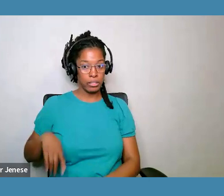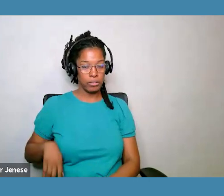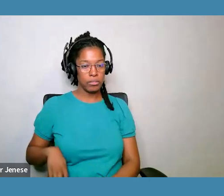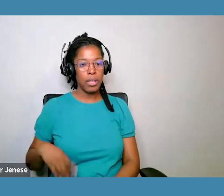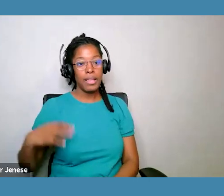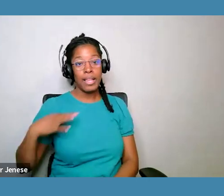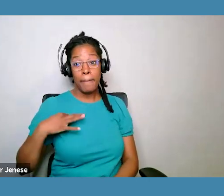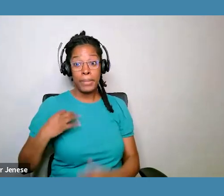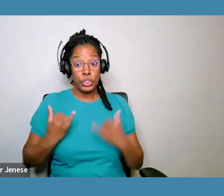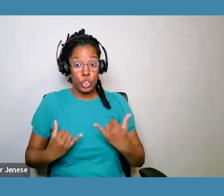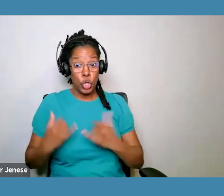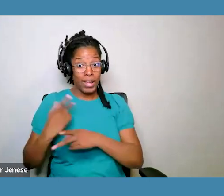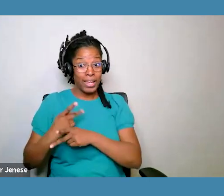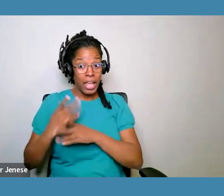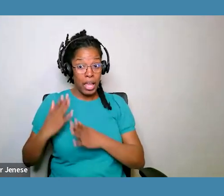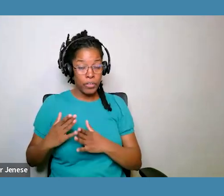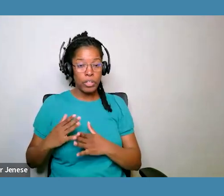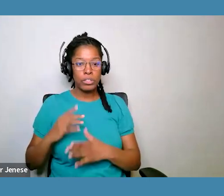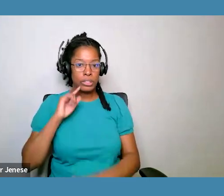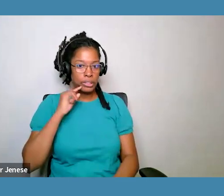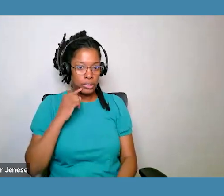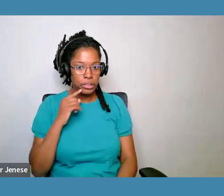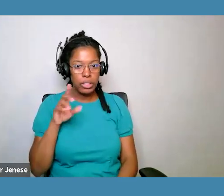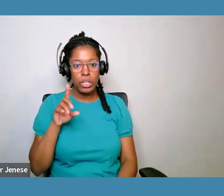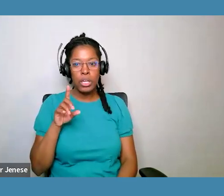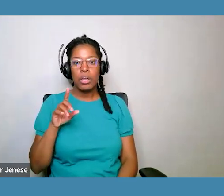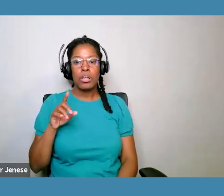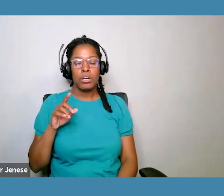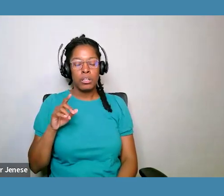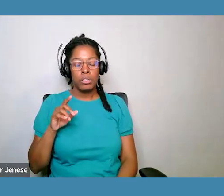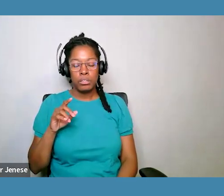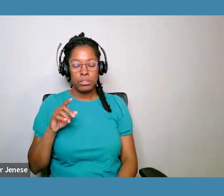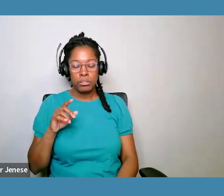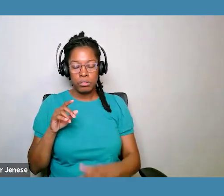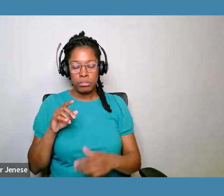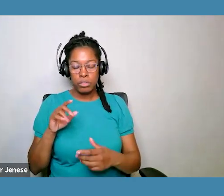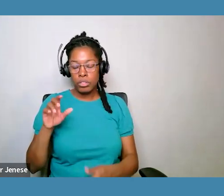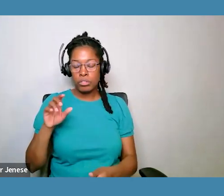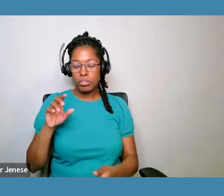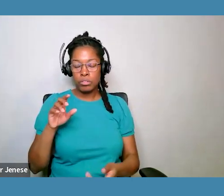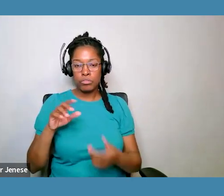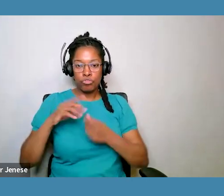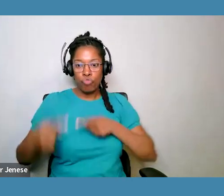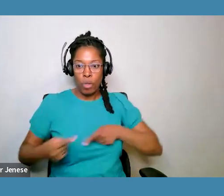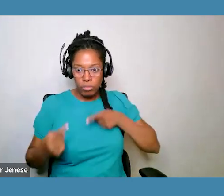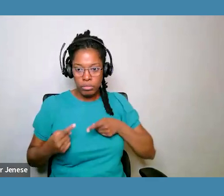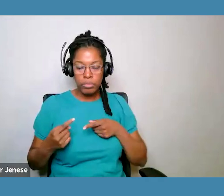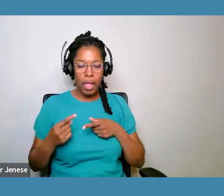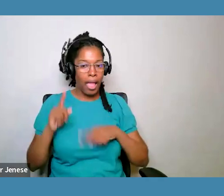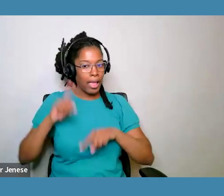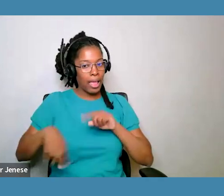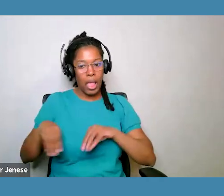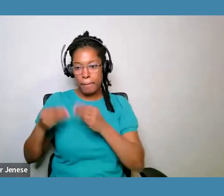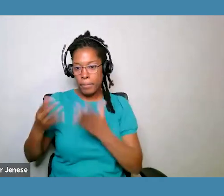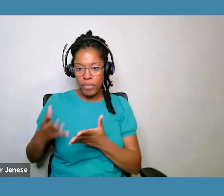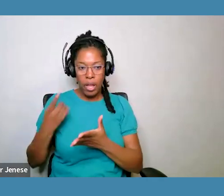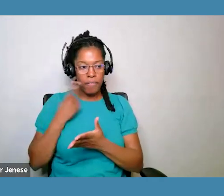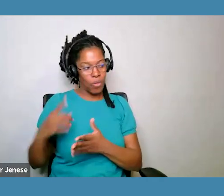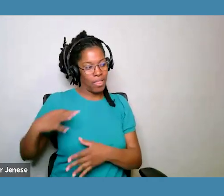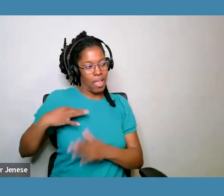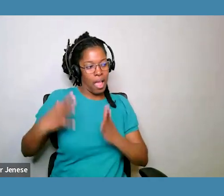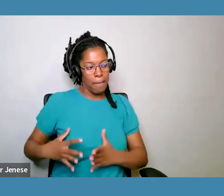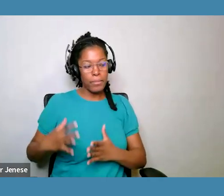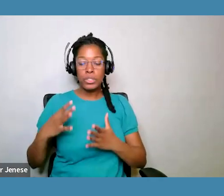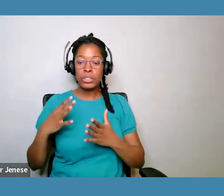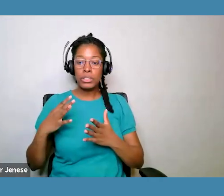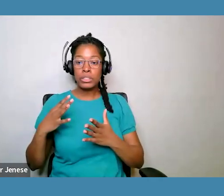current caregiver is in extreme duress and is no longer able to provide for the applicant's health and safety because of illness, injury, or